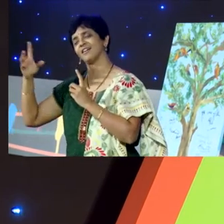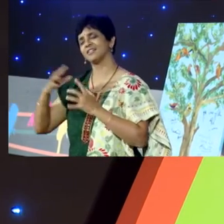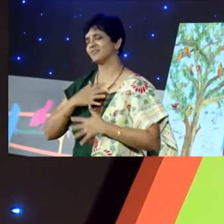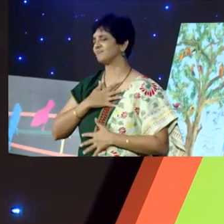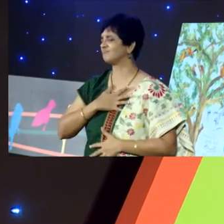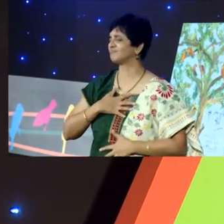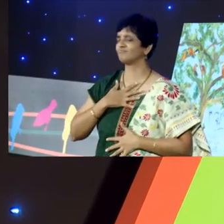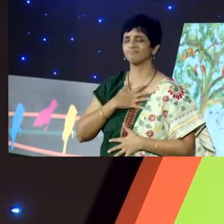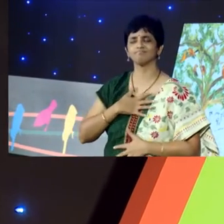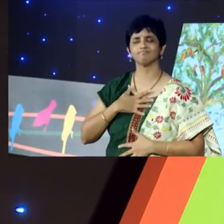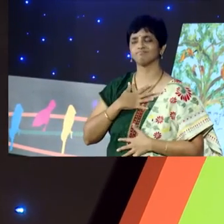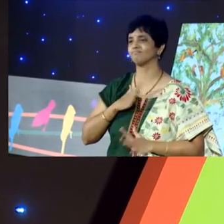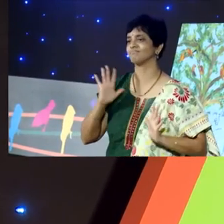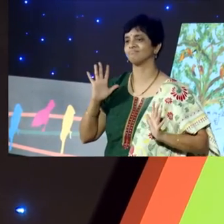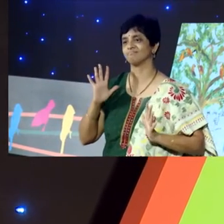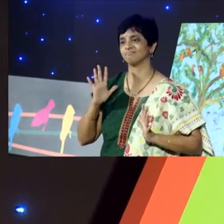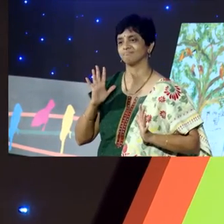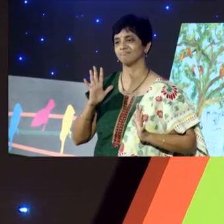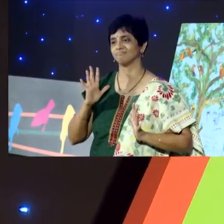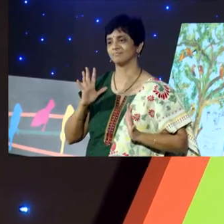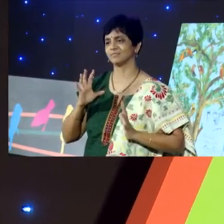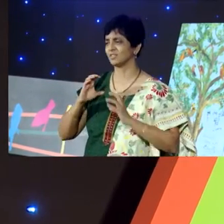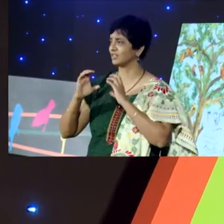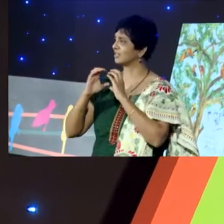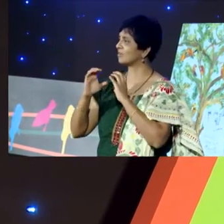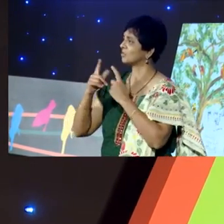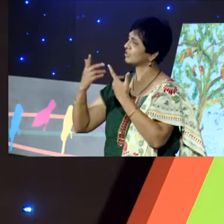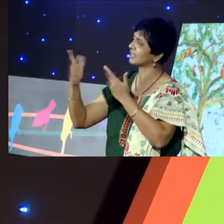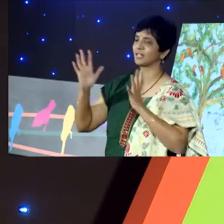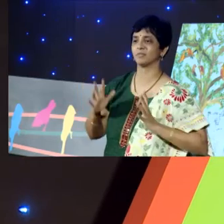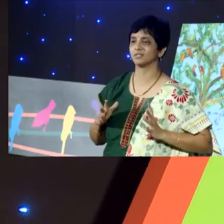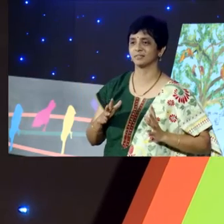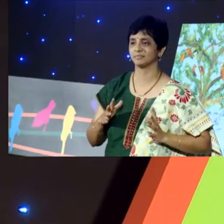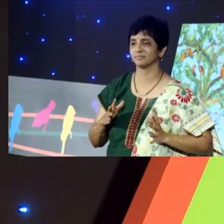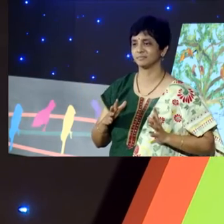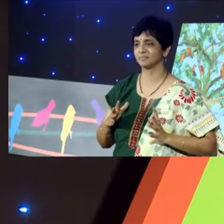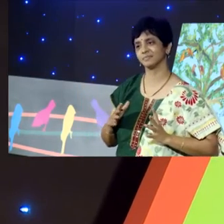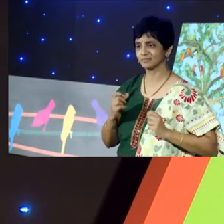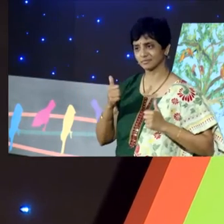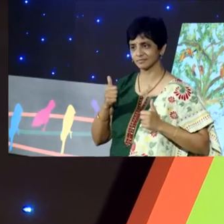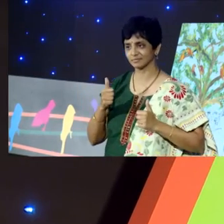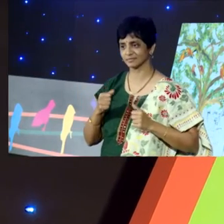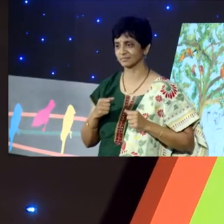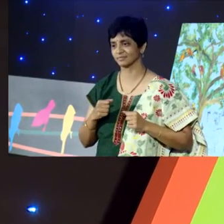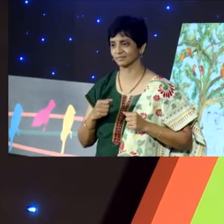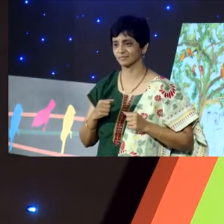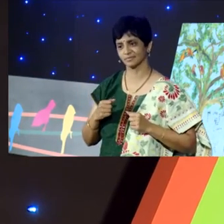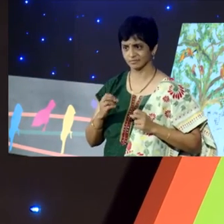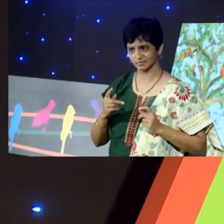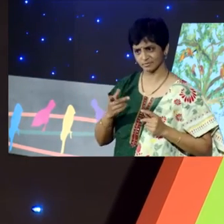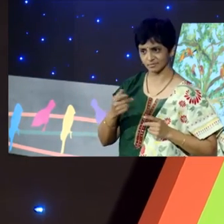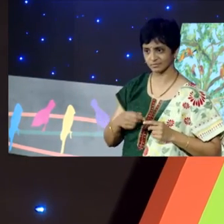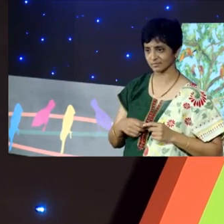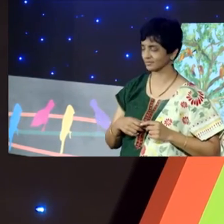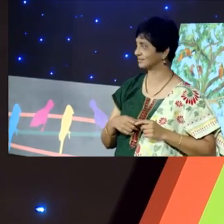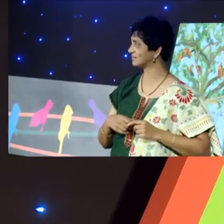pleasure you can either get or communicate to somebody, if you can communicate with them, with the community. Because you can tell